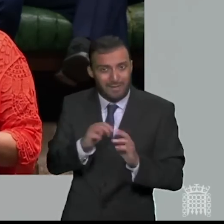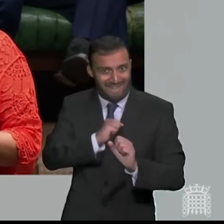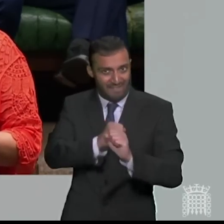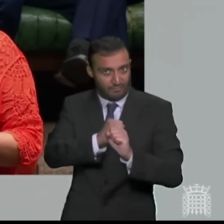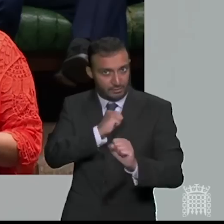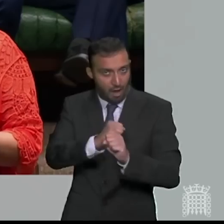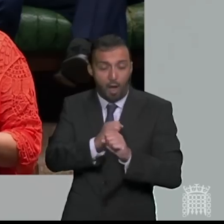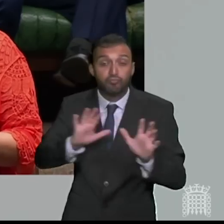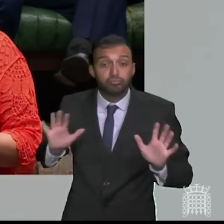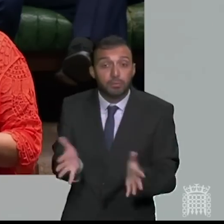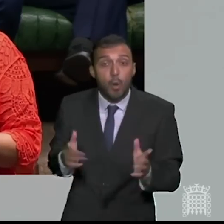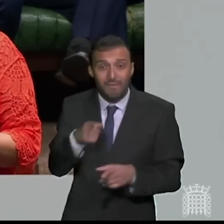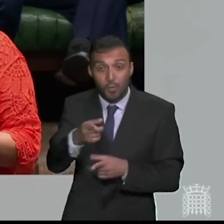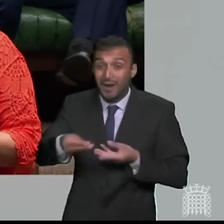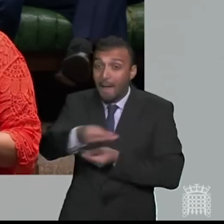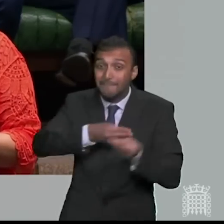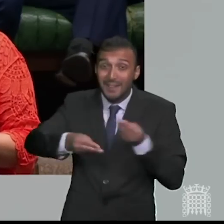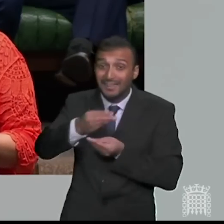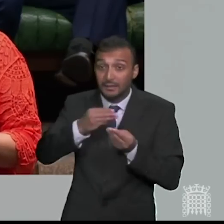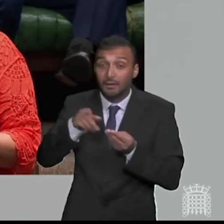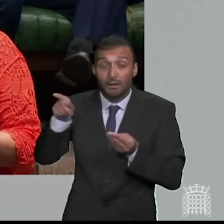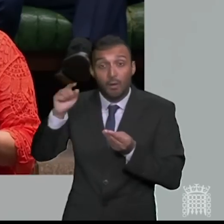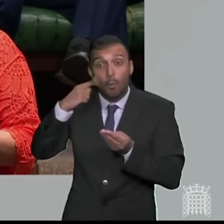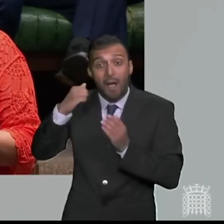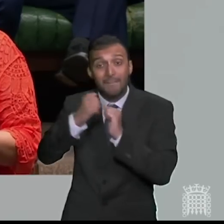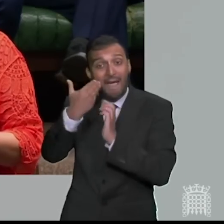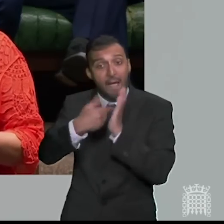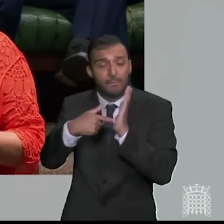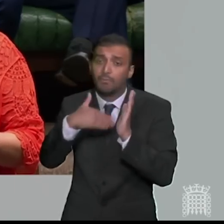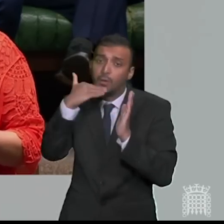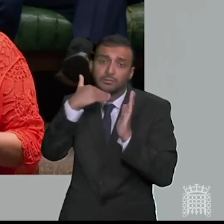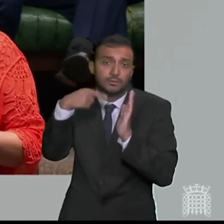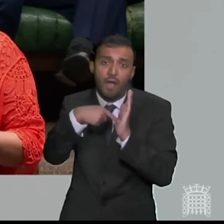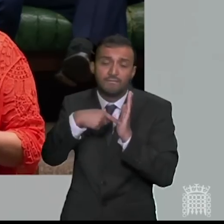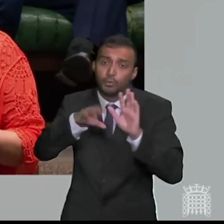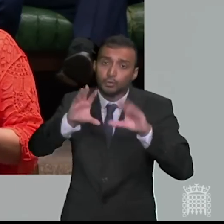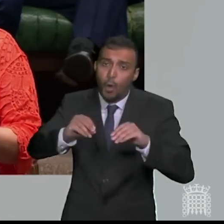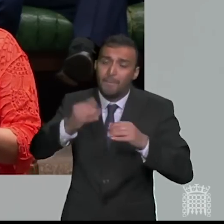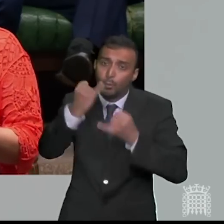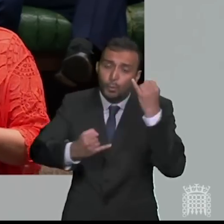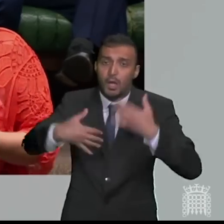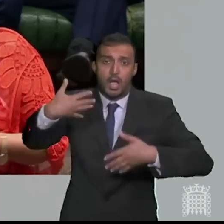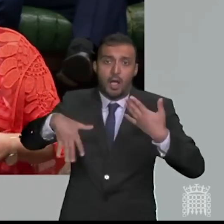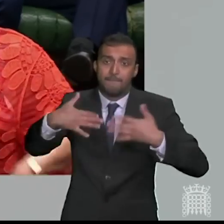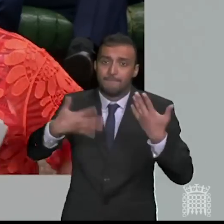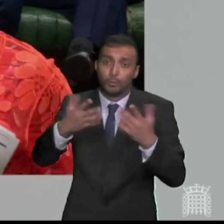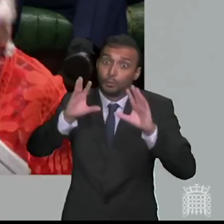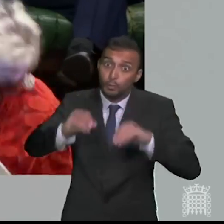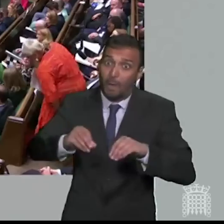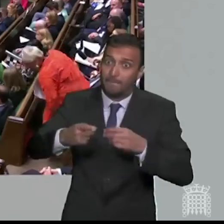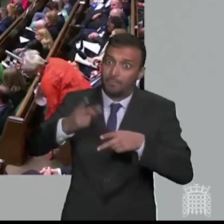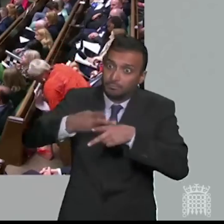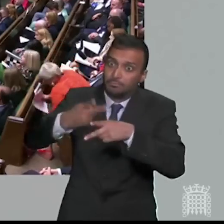Paper do not go far enough to reduce harm and prevent more tragedies like Luke Ashton's